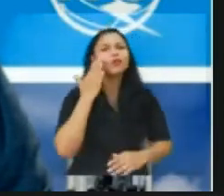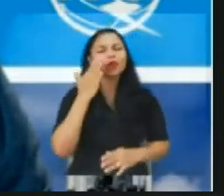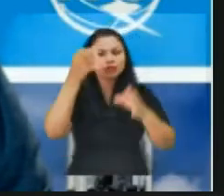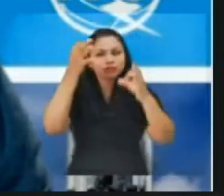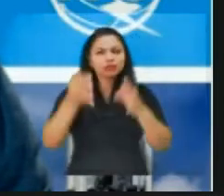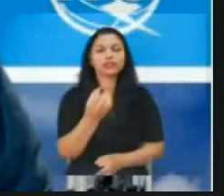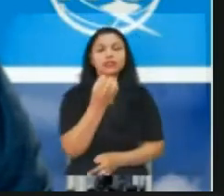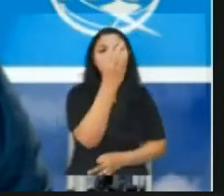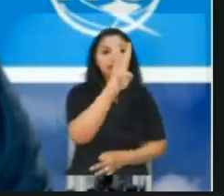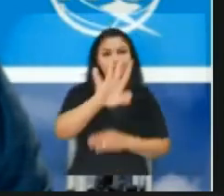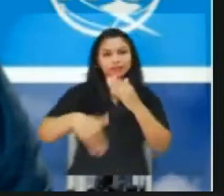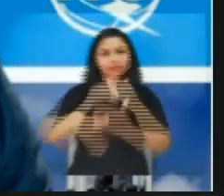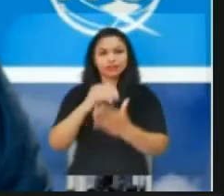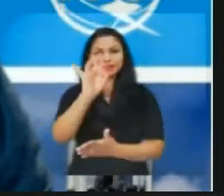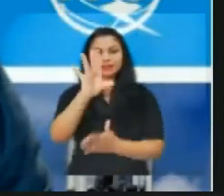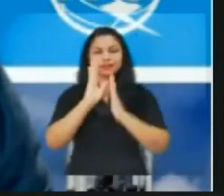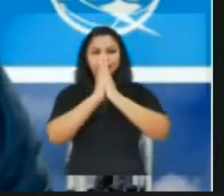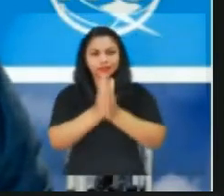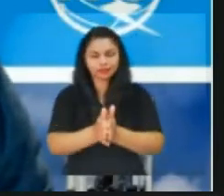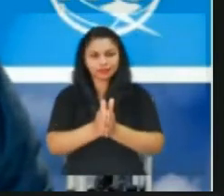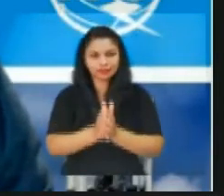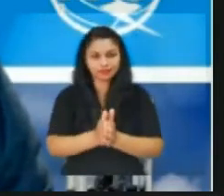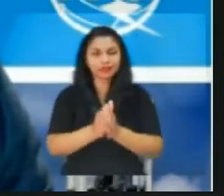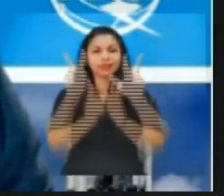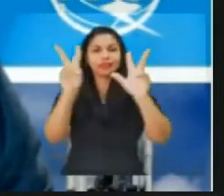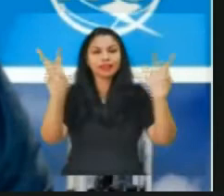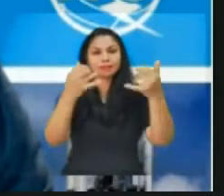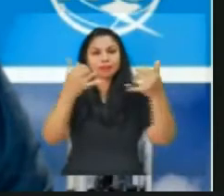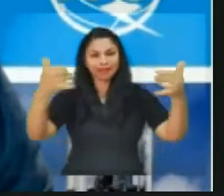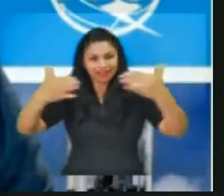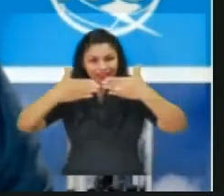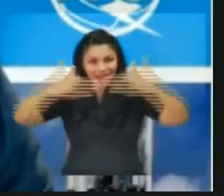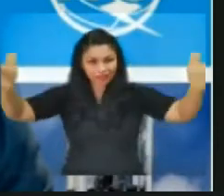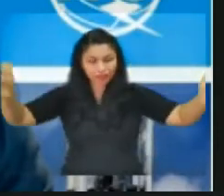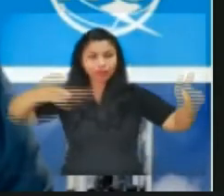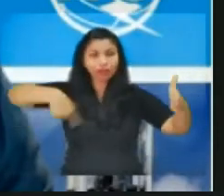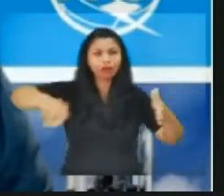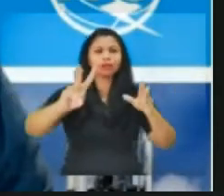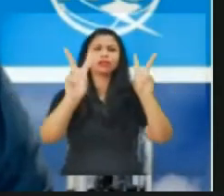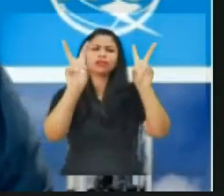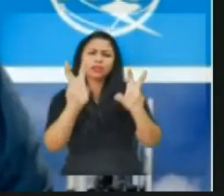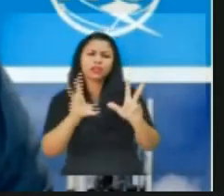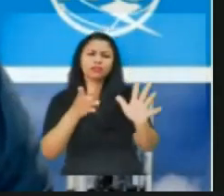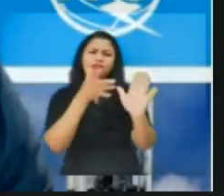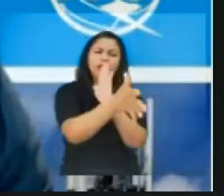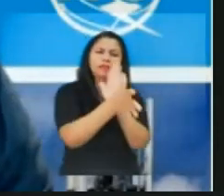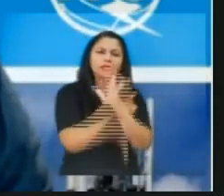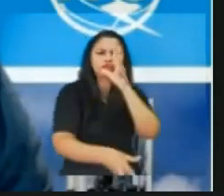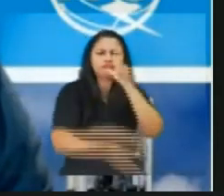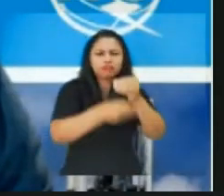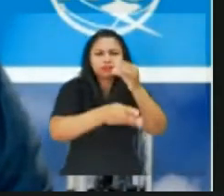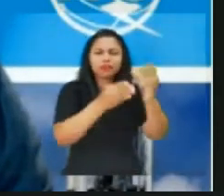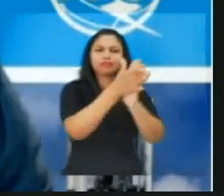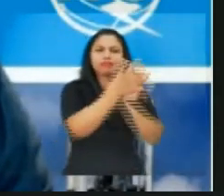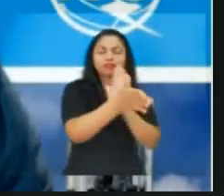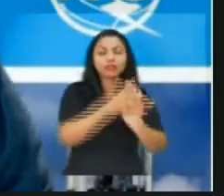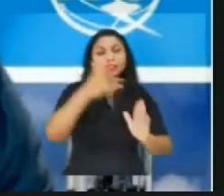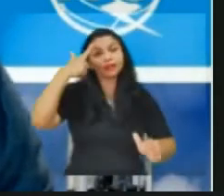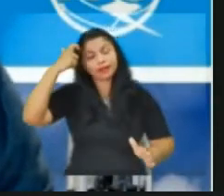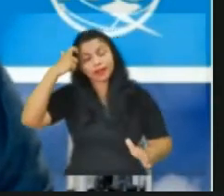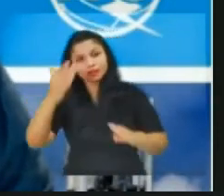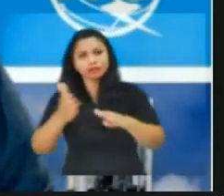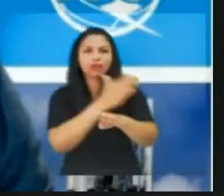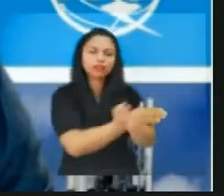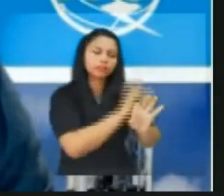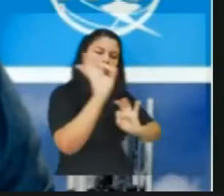from the 13th to the 15th of December. And in it, you will have more information about the challenges and the preparatory